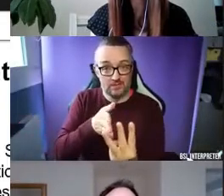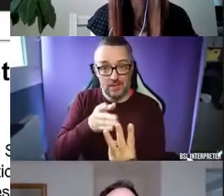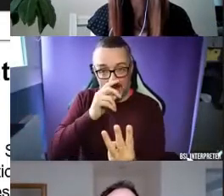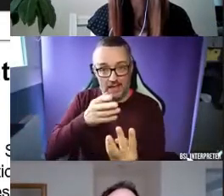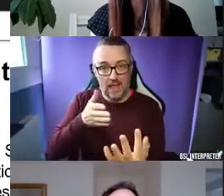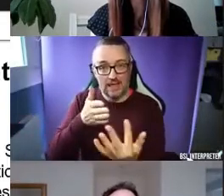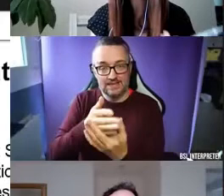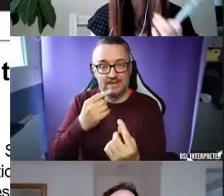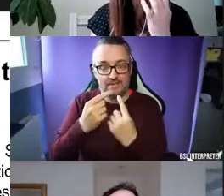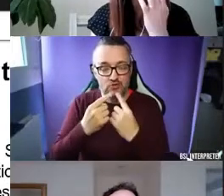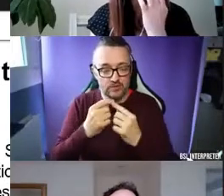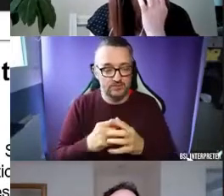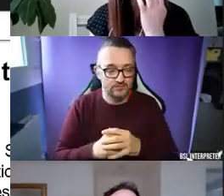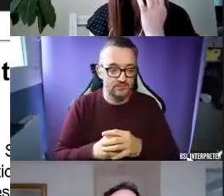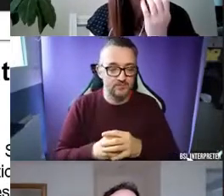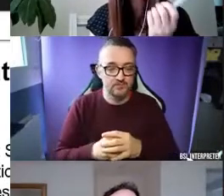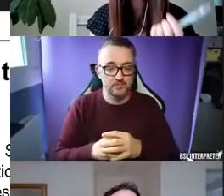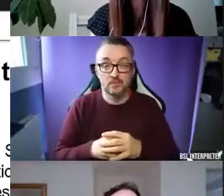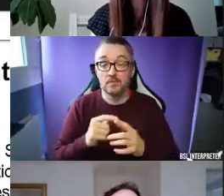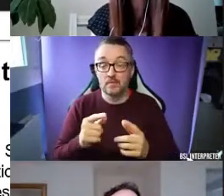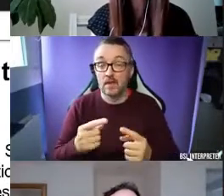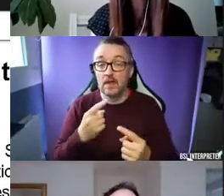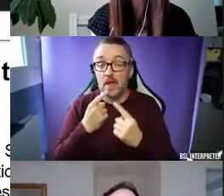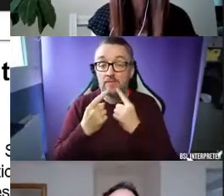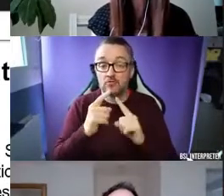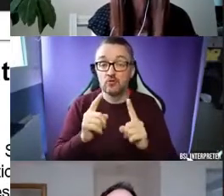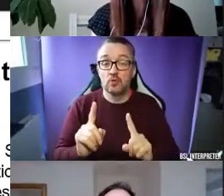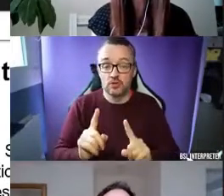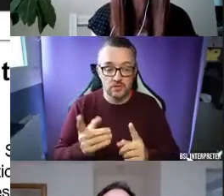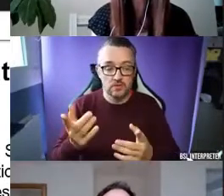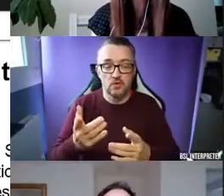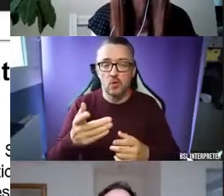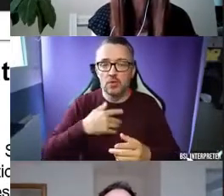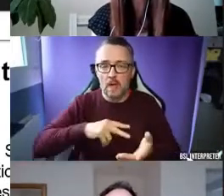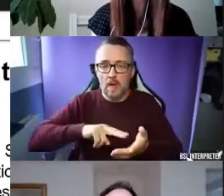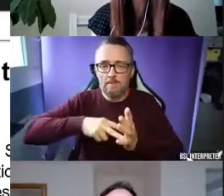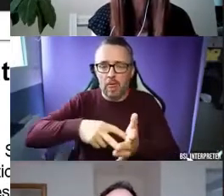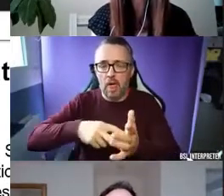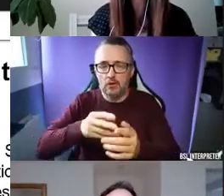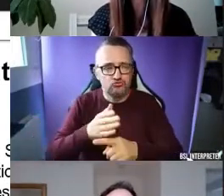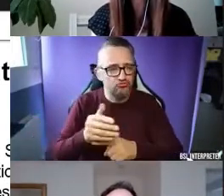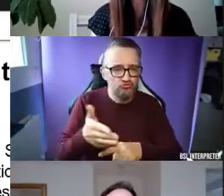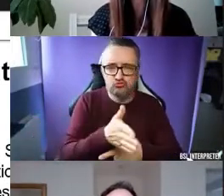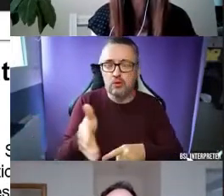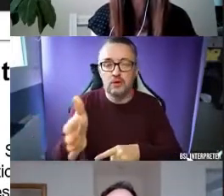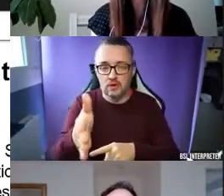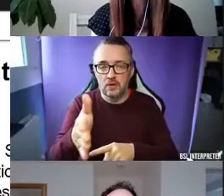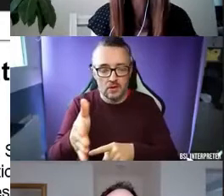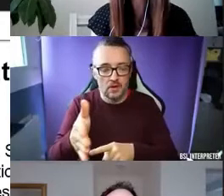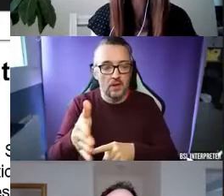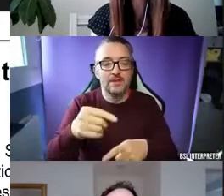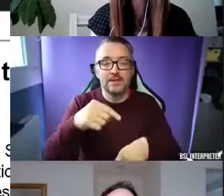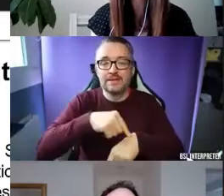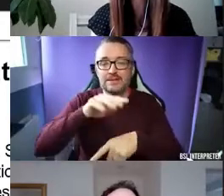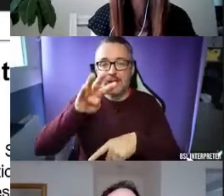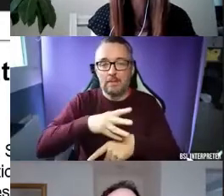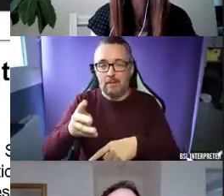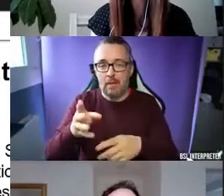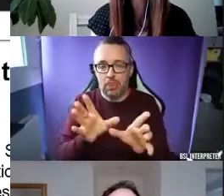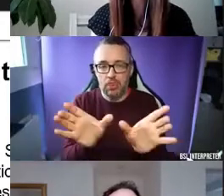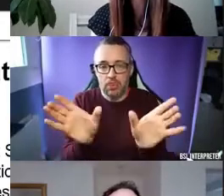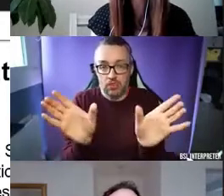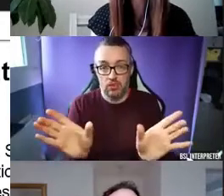The information we provide is, as I said, journey planning and timetables. And there are there's slight differences there between